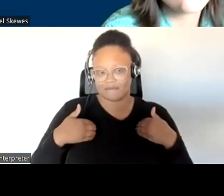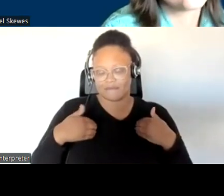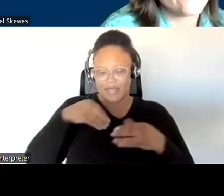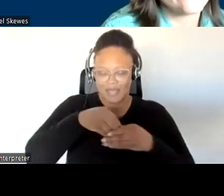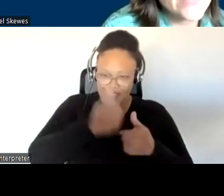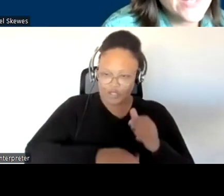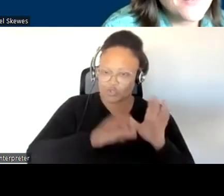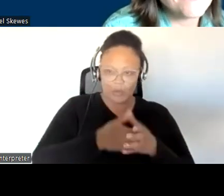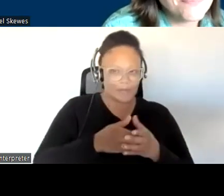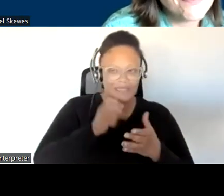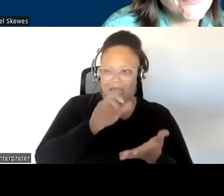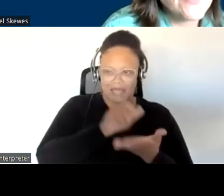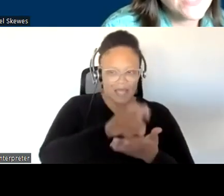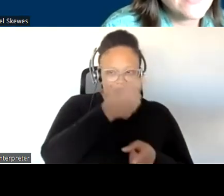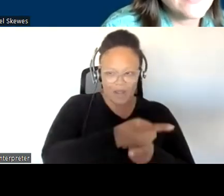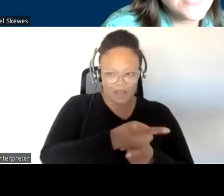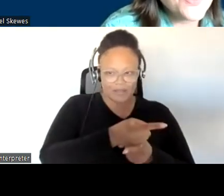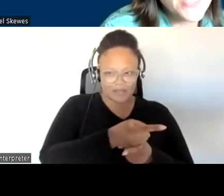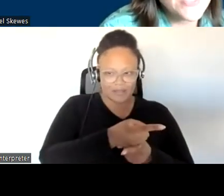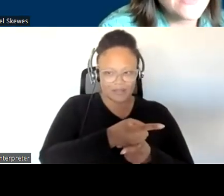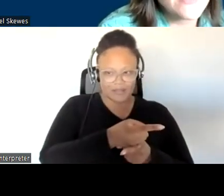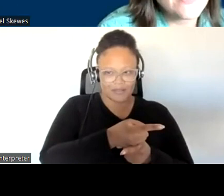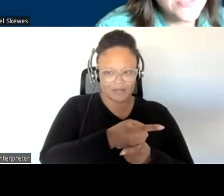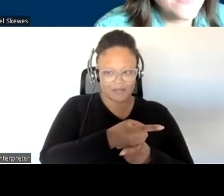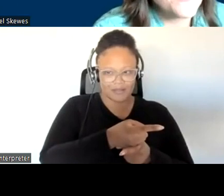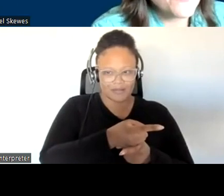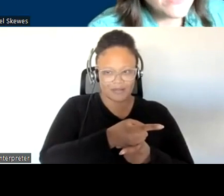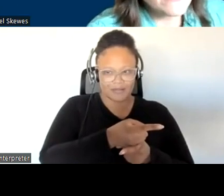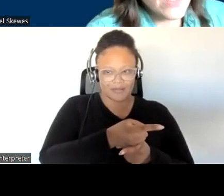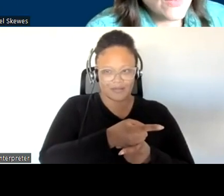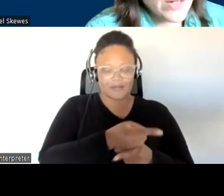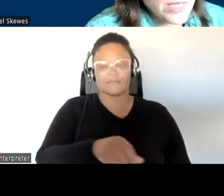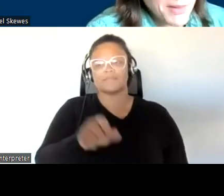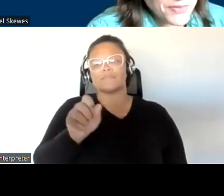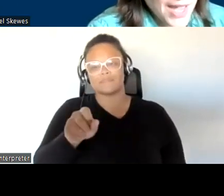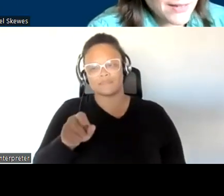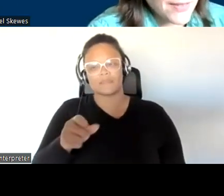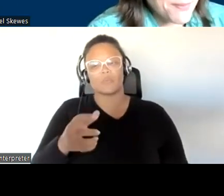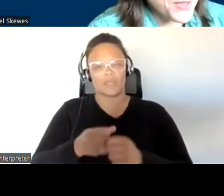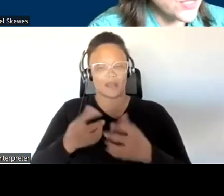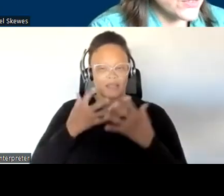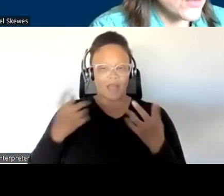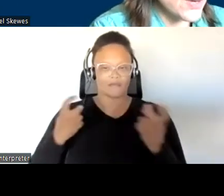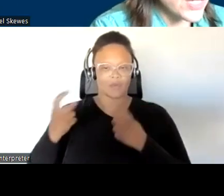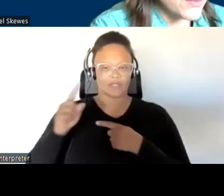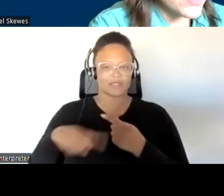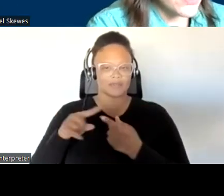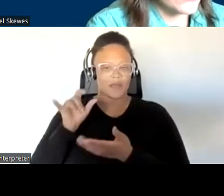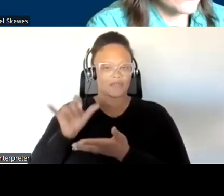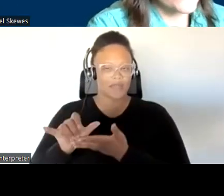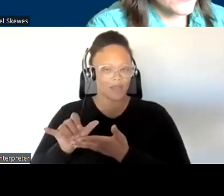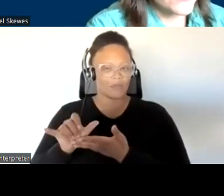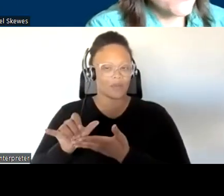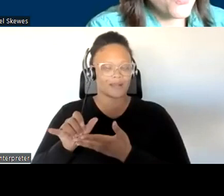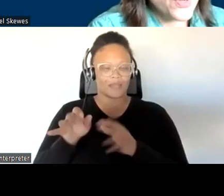age. Yeah. Understand that That's question? right. Yeah, we get a lot of questions about that particular question. It was